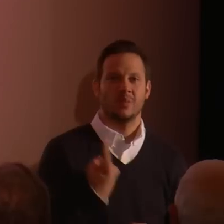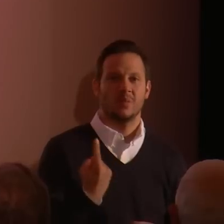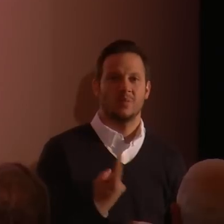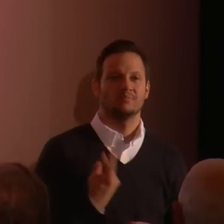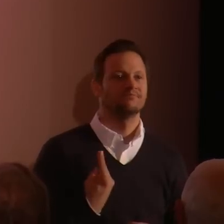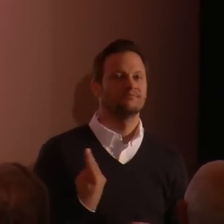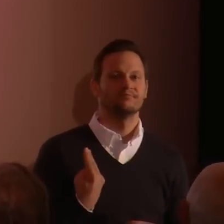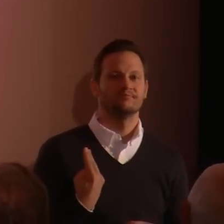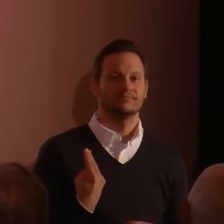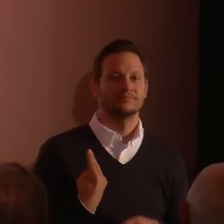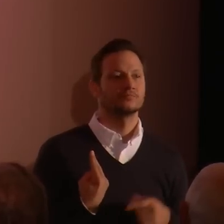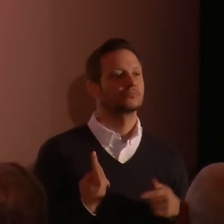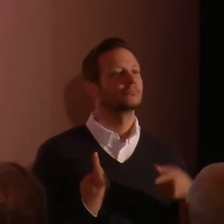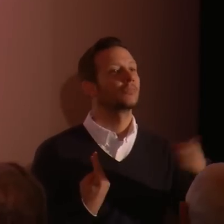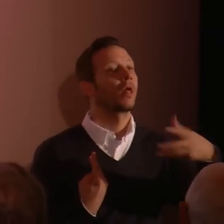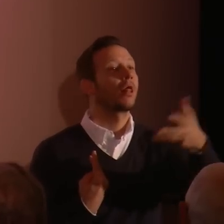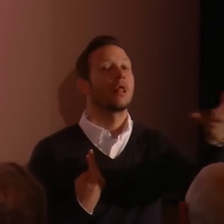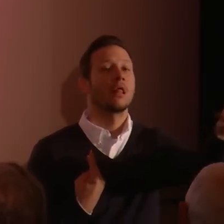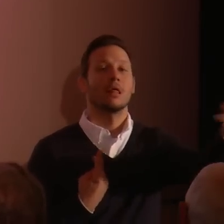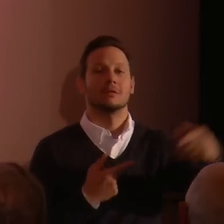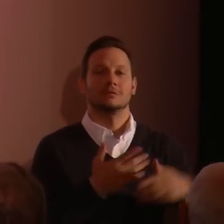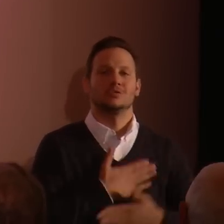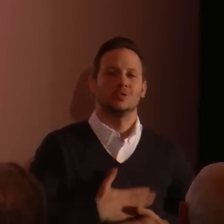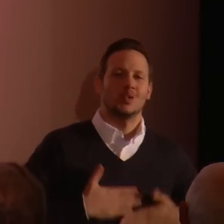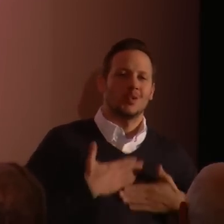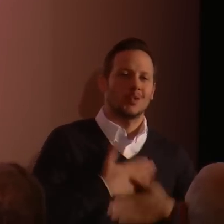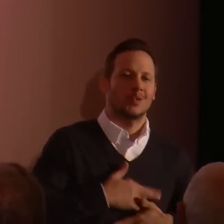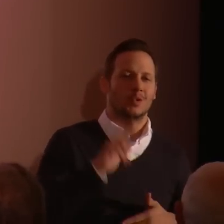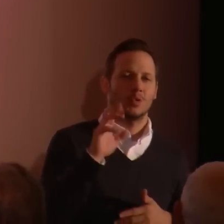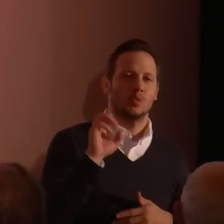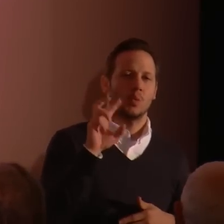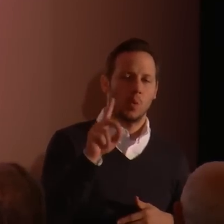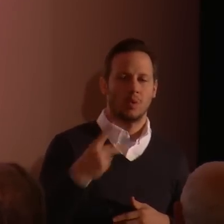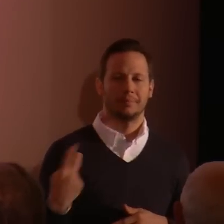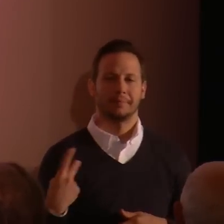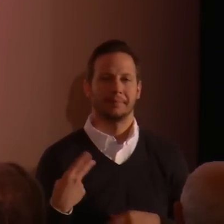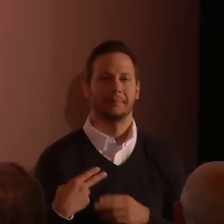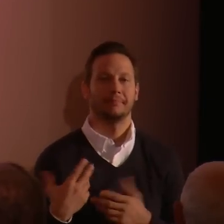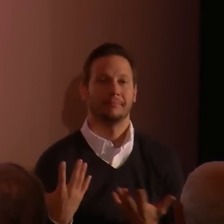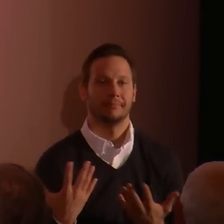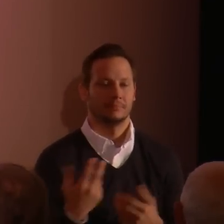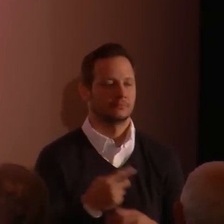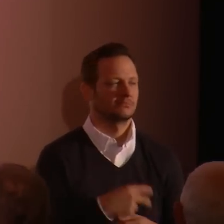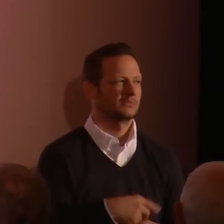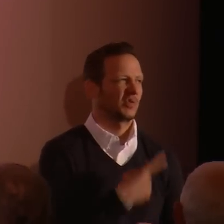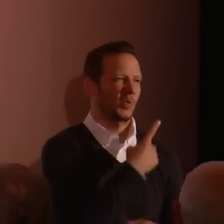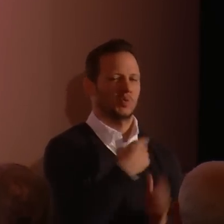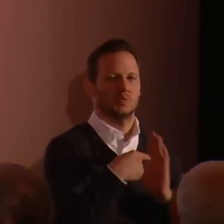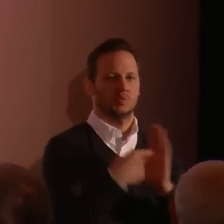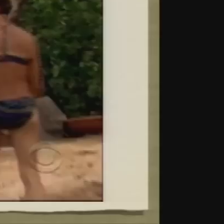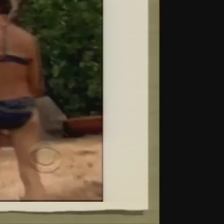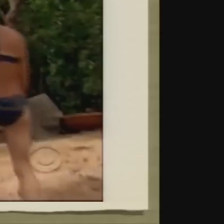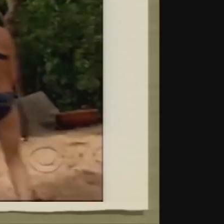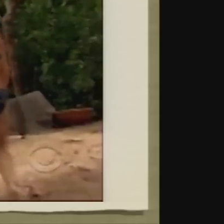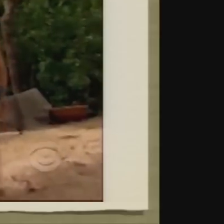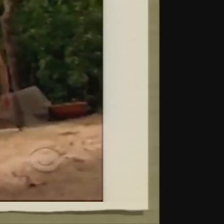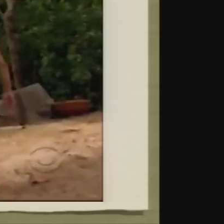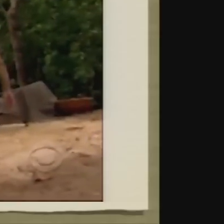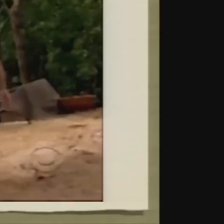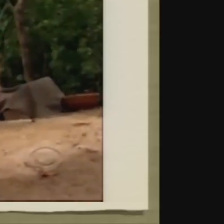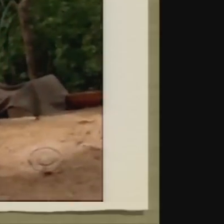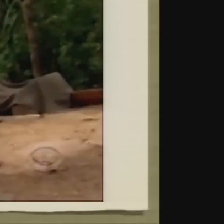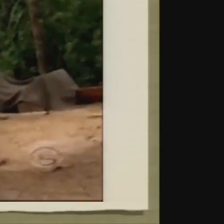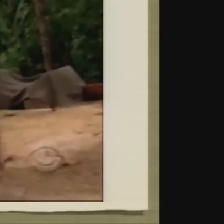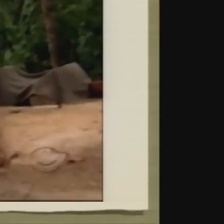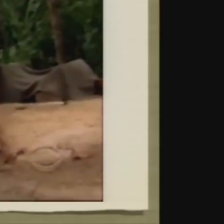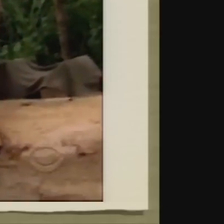rest of our tribe was off enjoying a reward. So I'll go ahead and give you a clip of what being authentic in the game looks like. We'll make the best